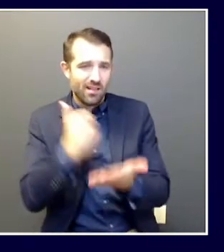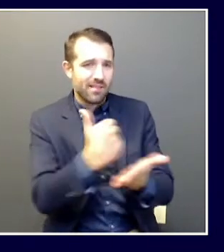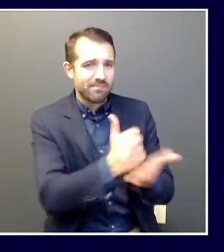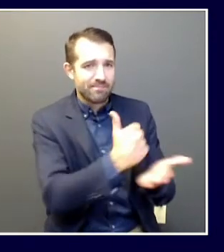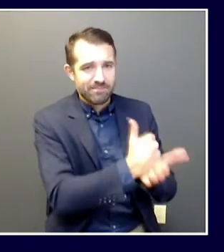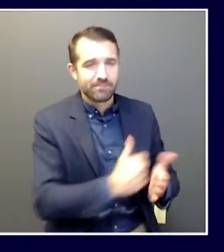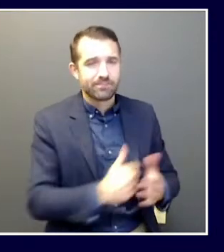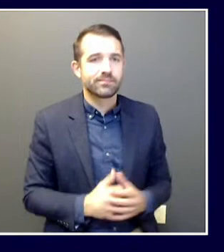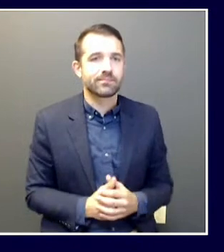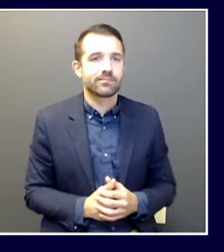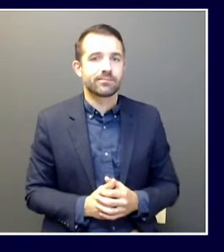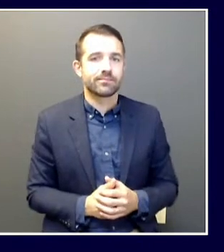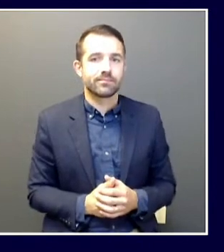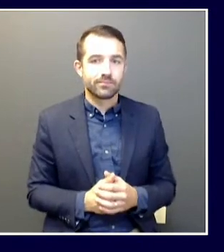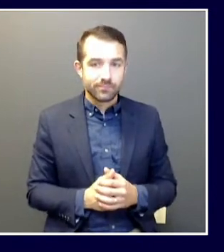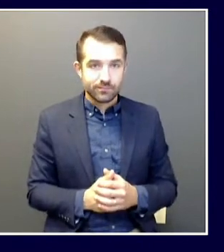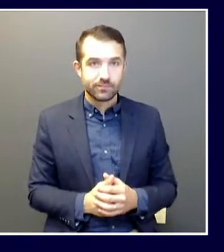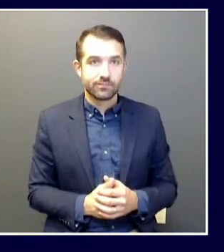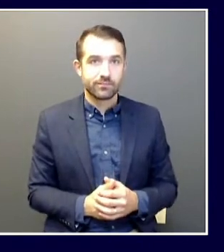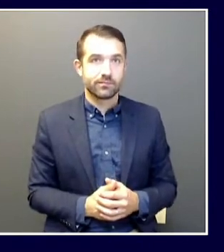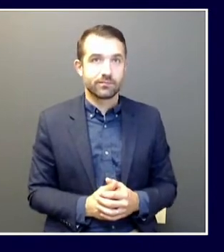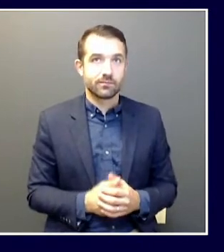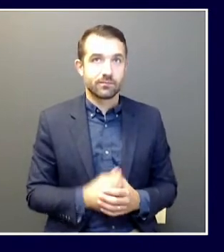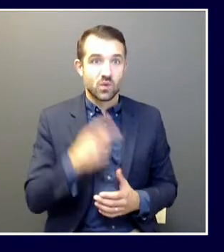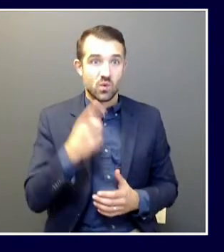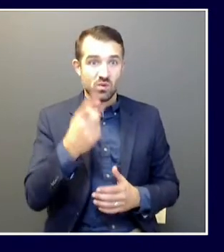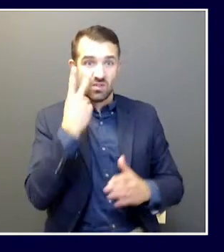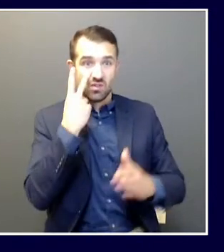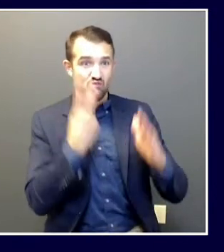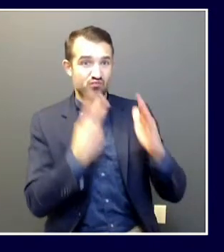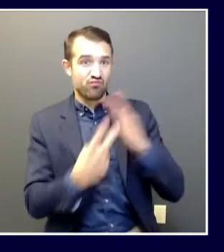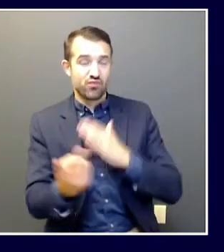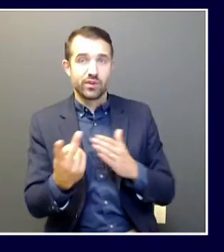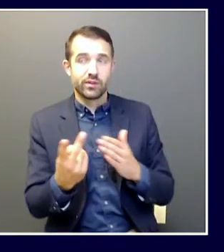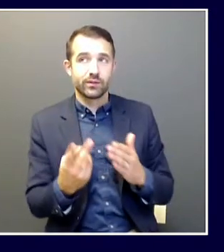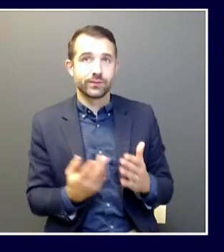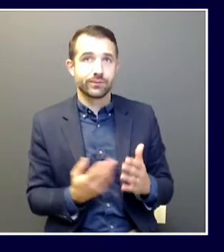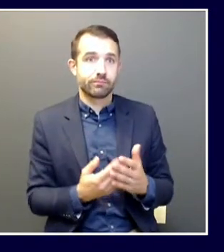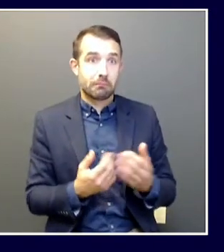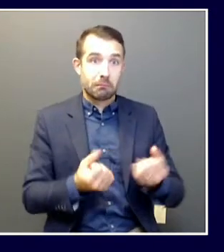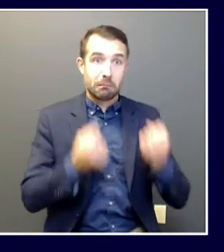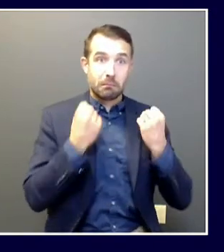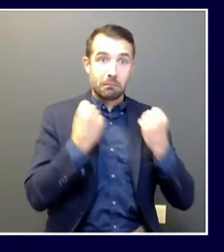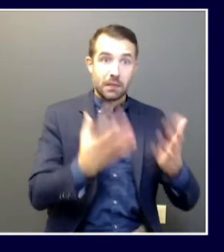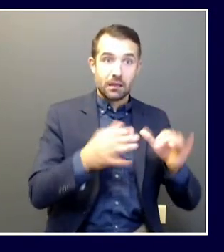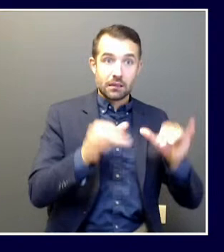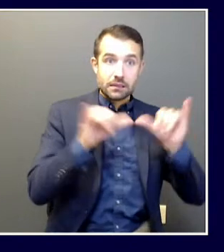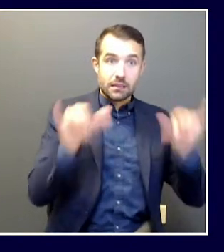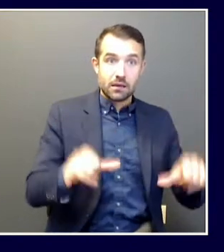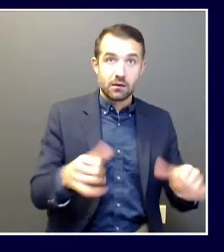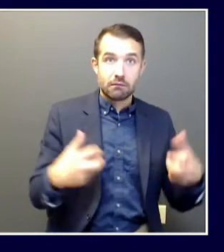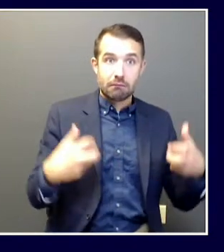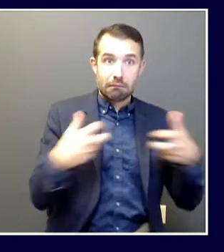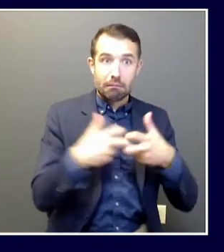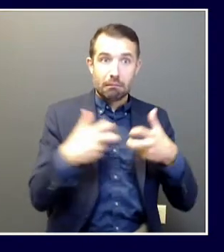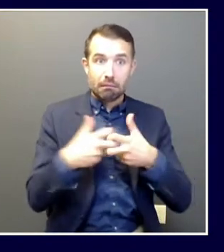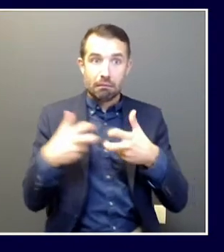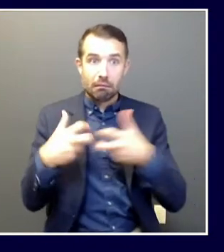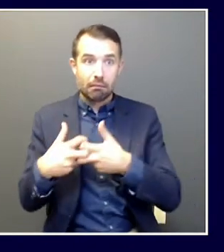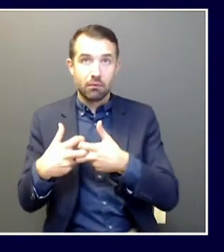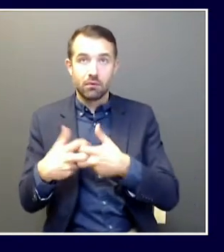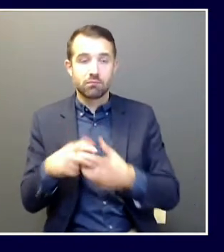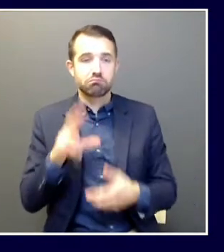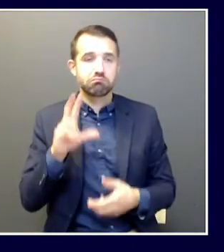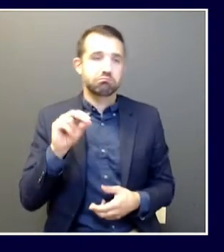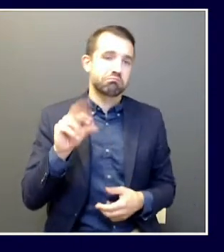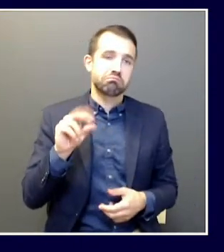continue. So you're not anticipating any widespread service disruption across the state? We are not anticipating any widespread service